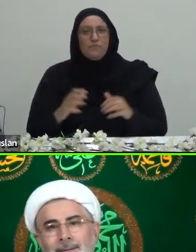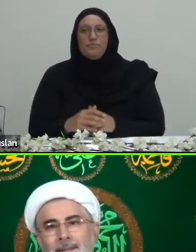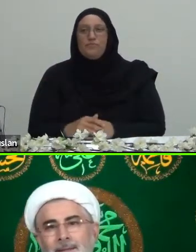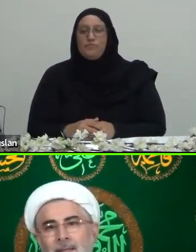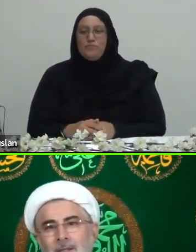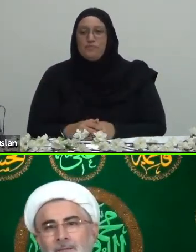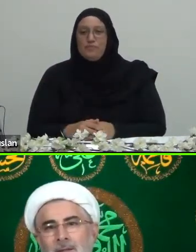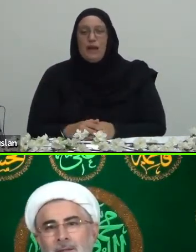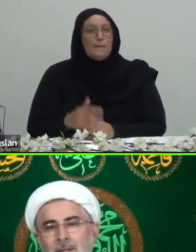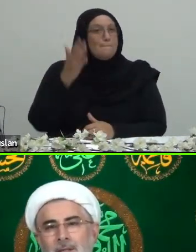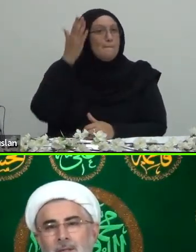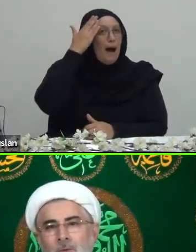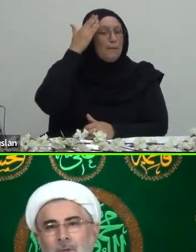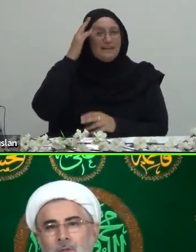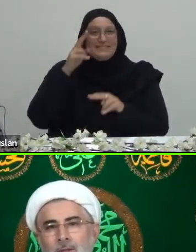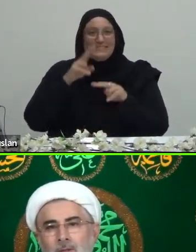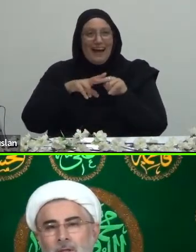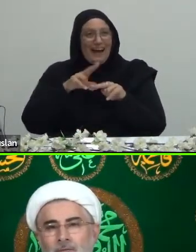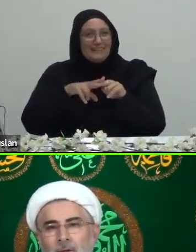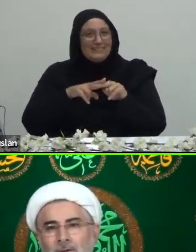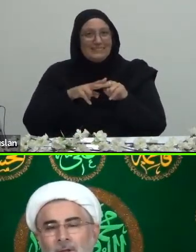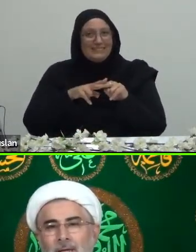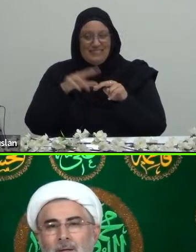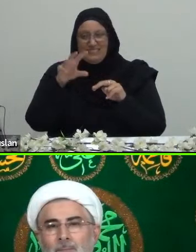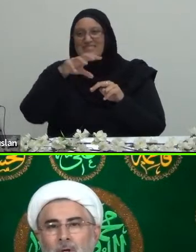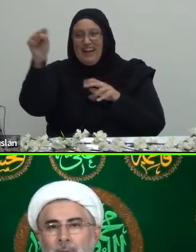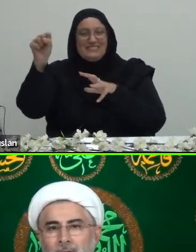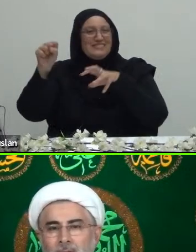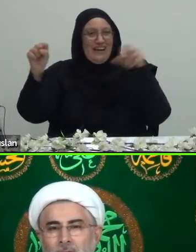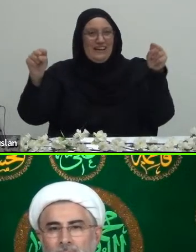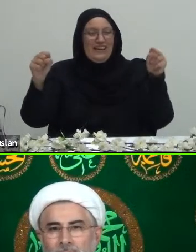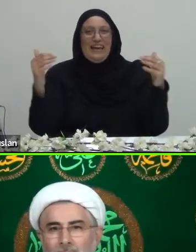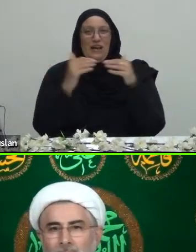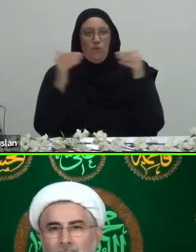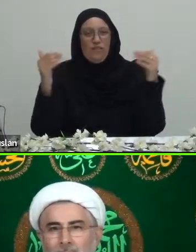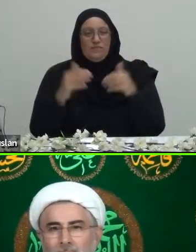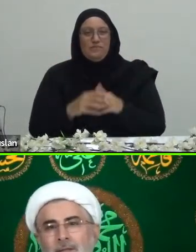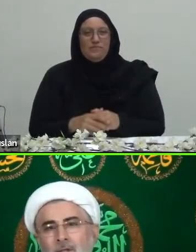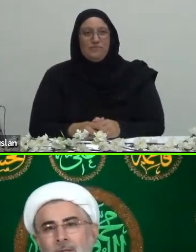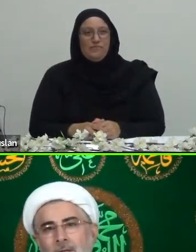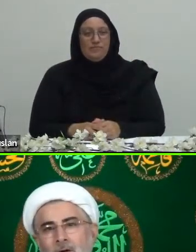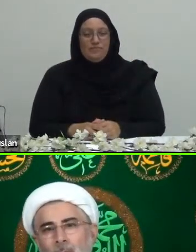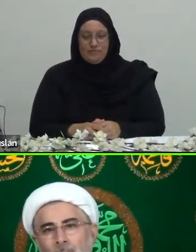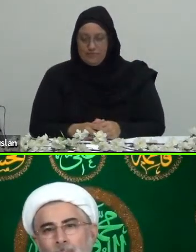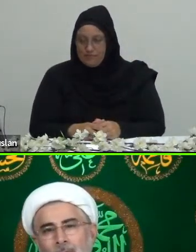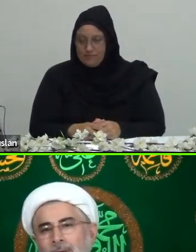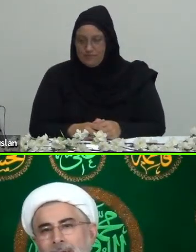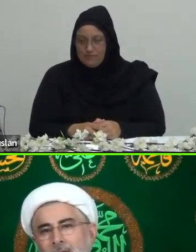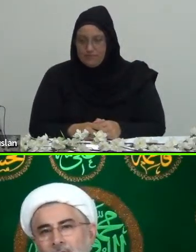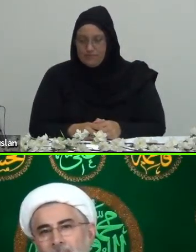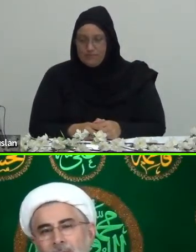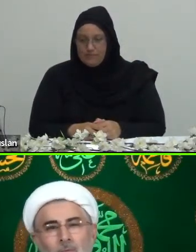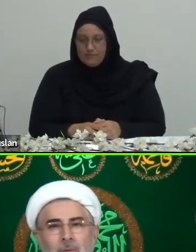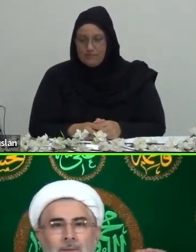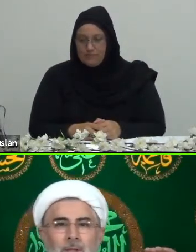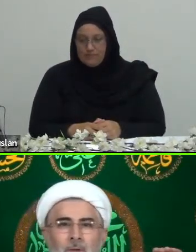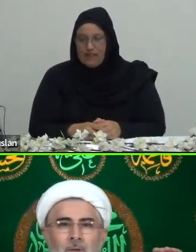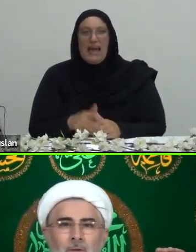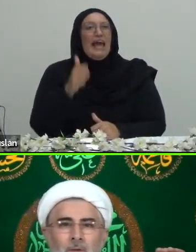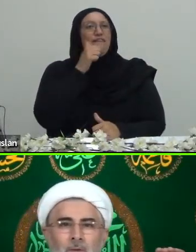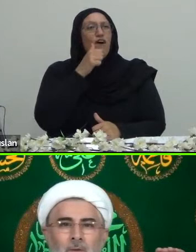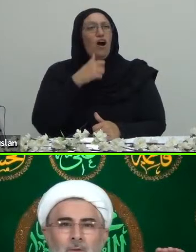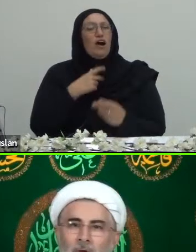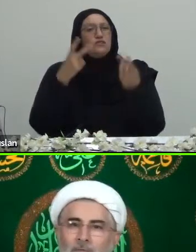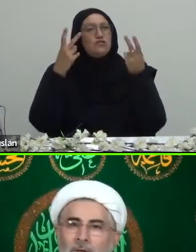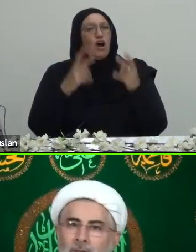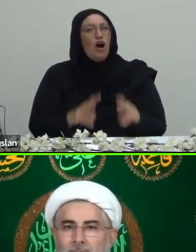and dad, they take equal shares. If I die and my parents are alive, the share of my mother as a female will be equal